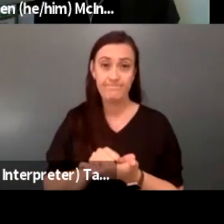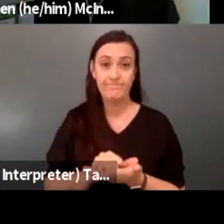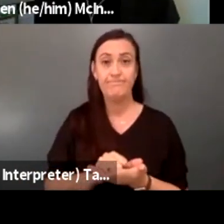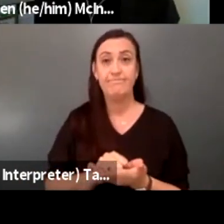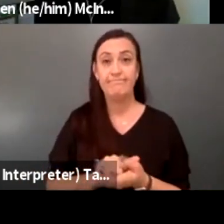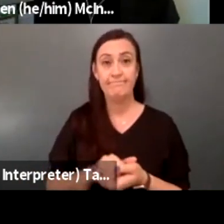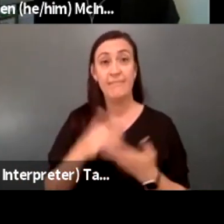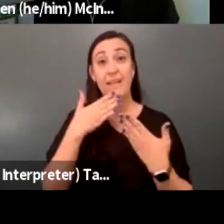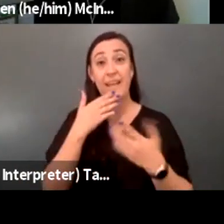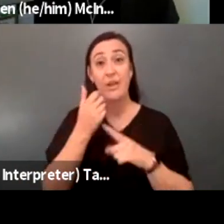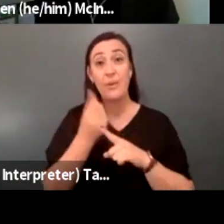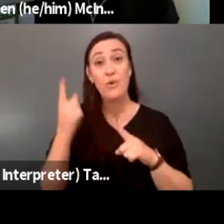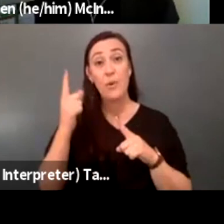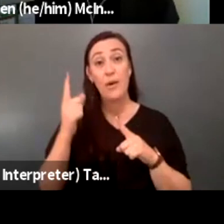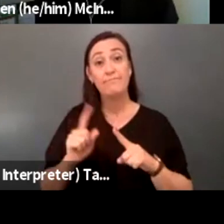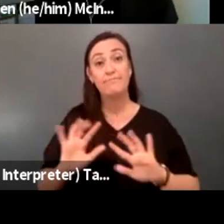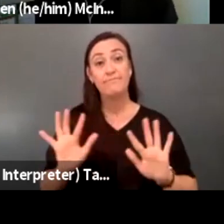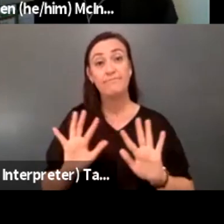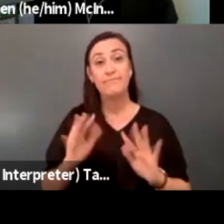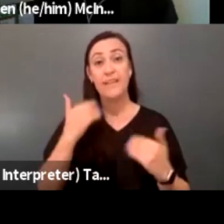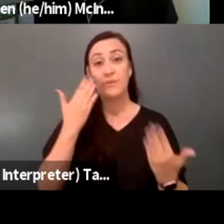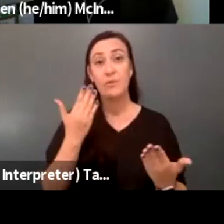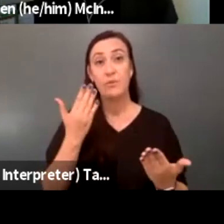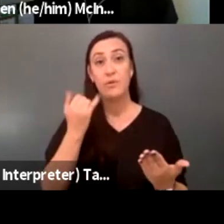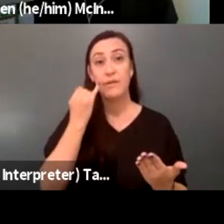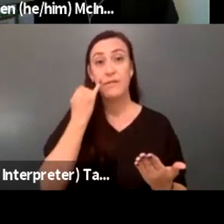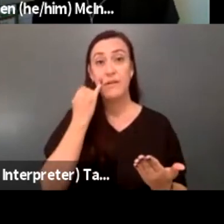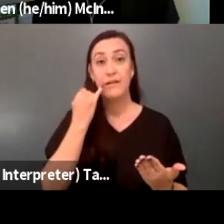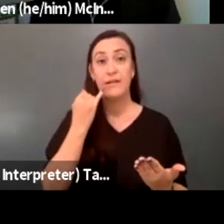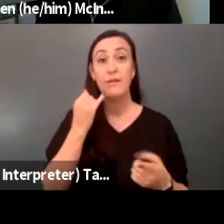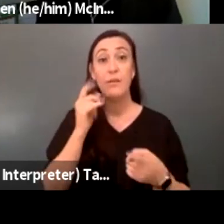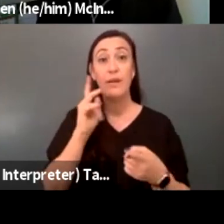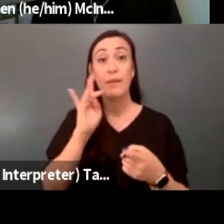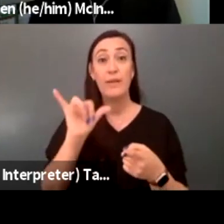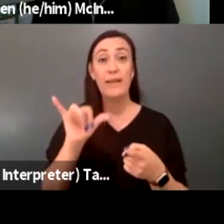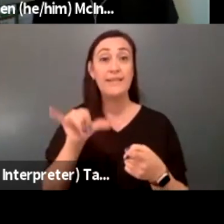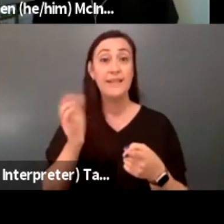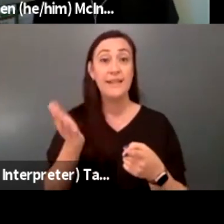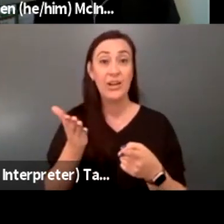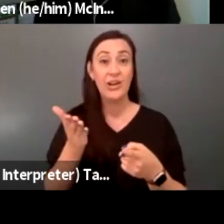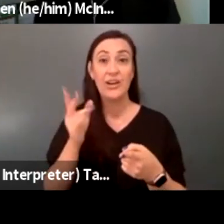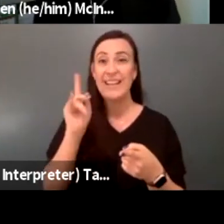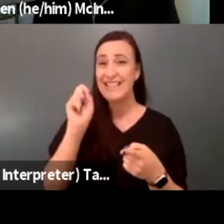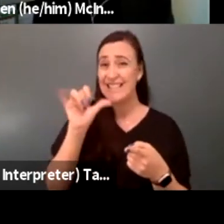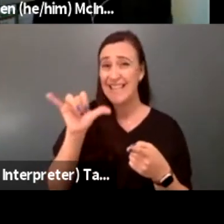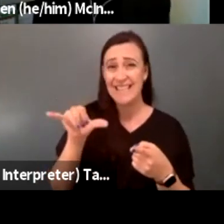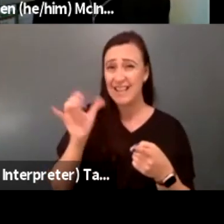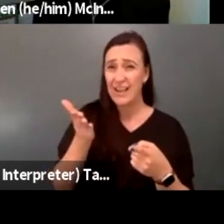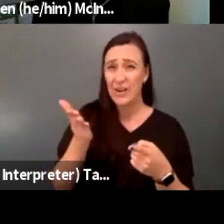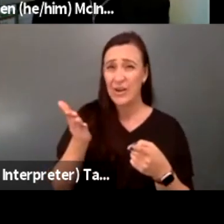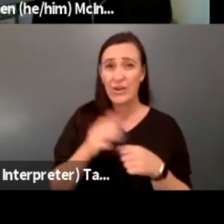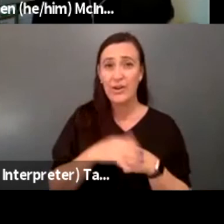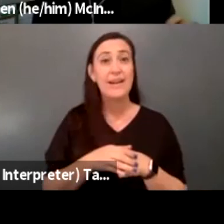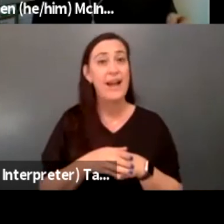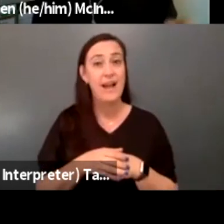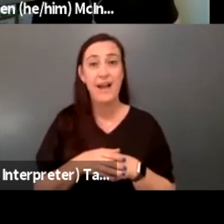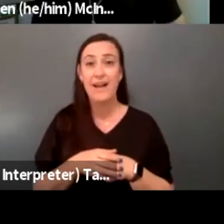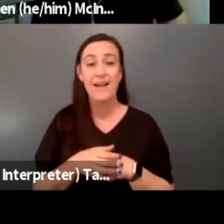Well, thank you, everybody. I don't know. Oh, Kimberly is still here. I don't know if Kinsey is still here. Yeah, we